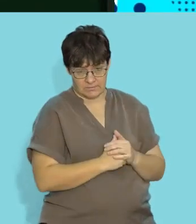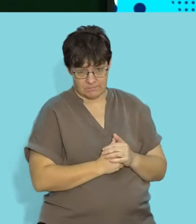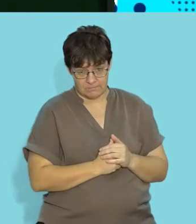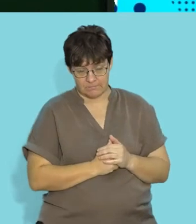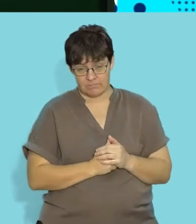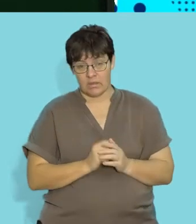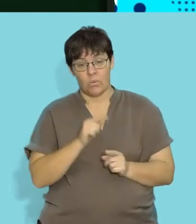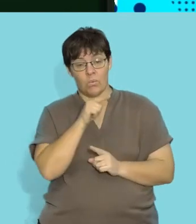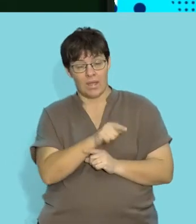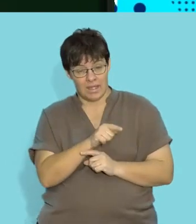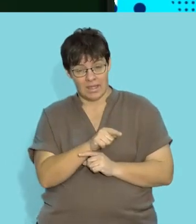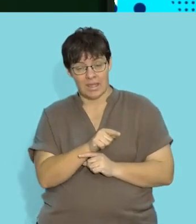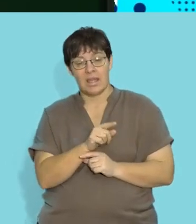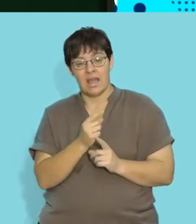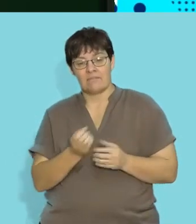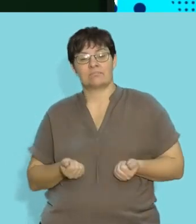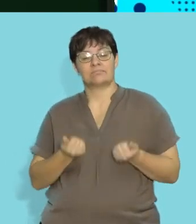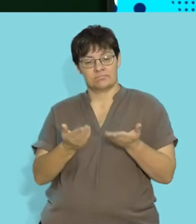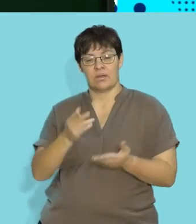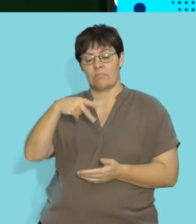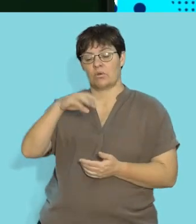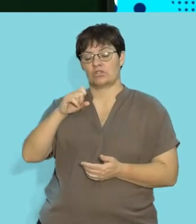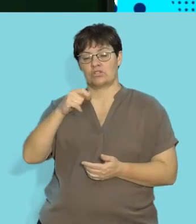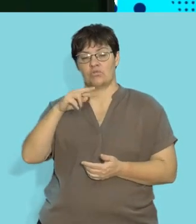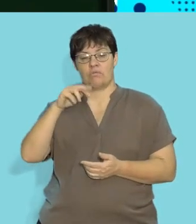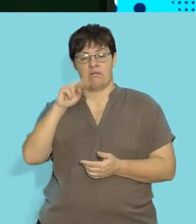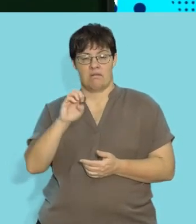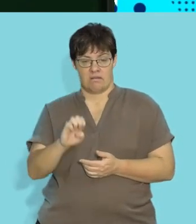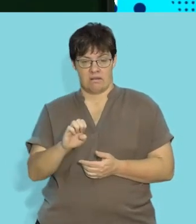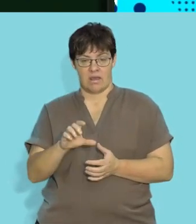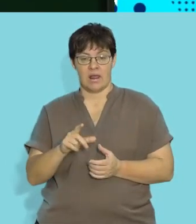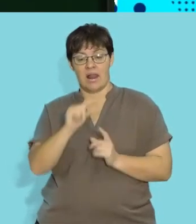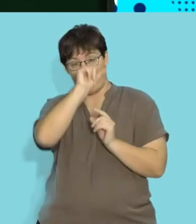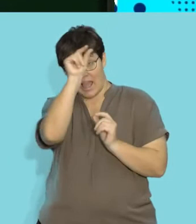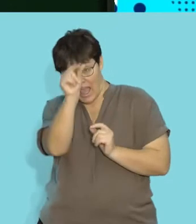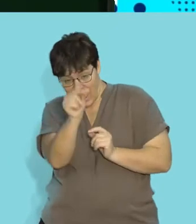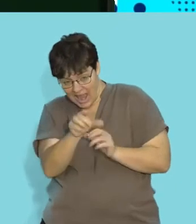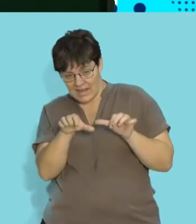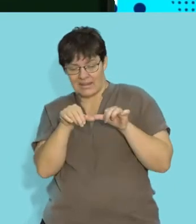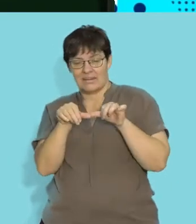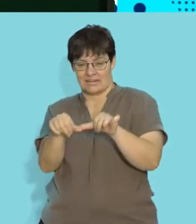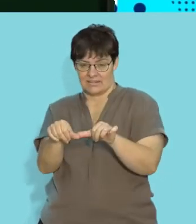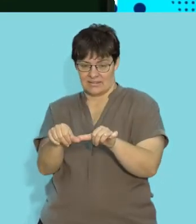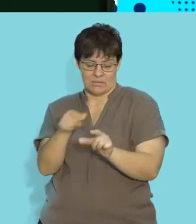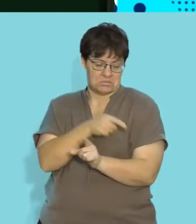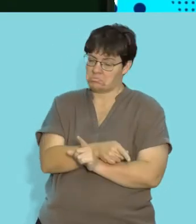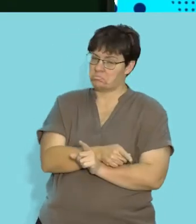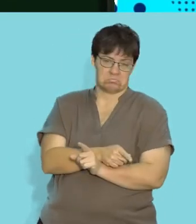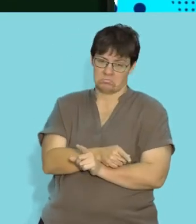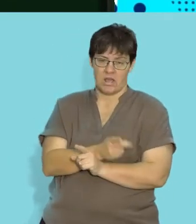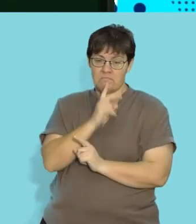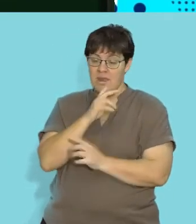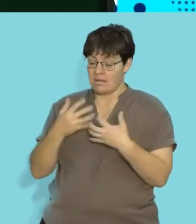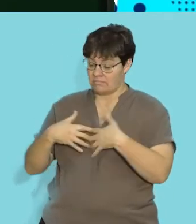that is important because the corpus luteum continues to produce progesterone, which actually maintains the lining of the endometrium, ensuring